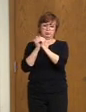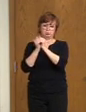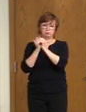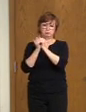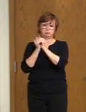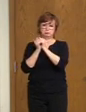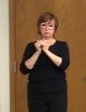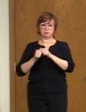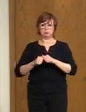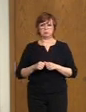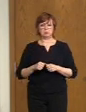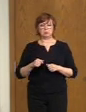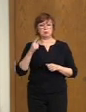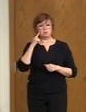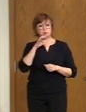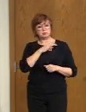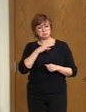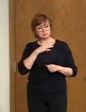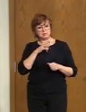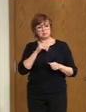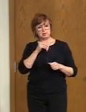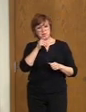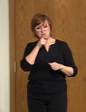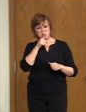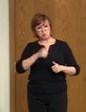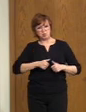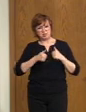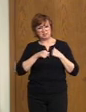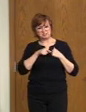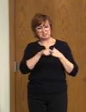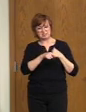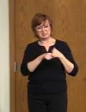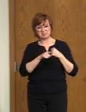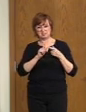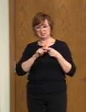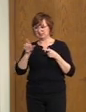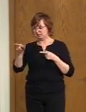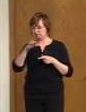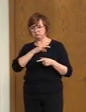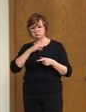the challenges, as you've already heard, is the number of staff that have been impacted by this. They're